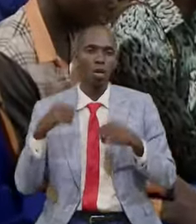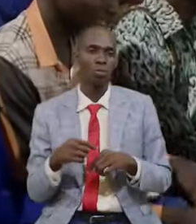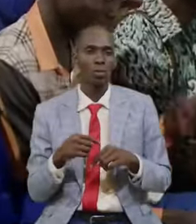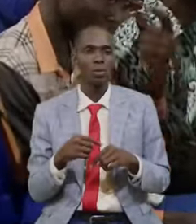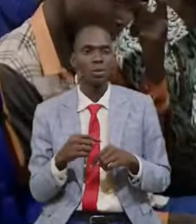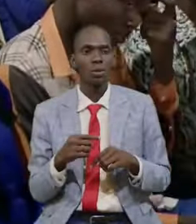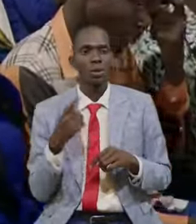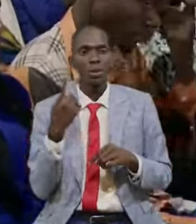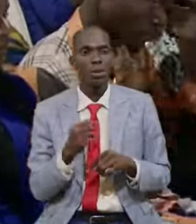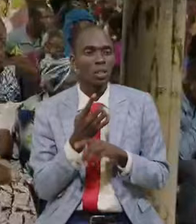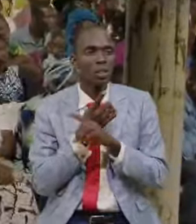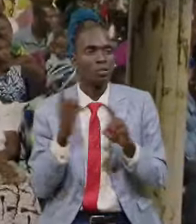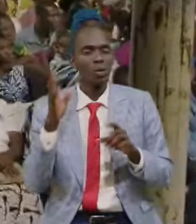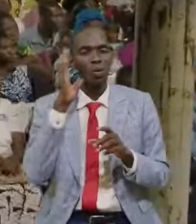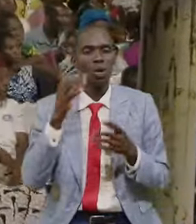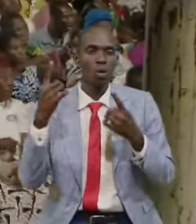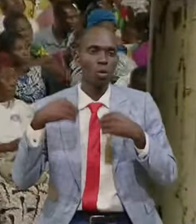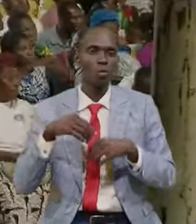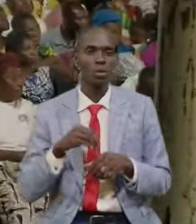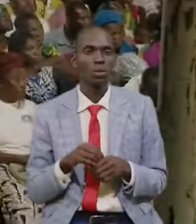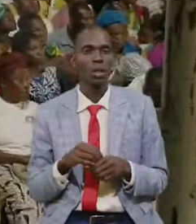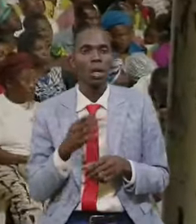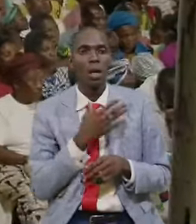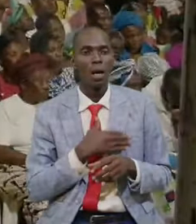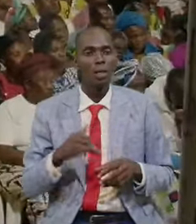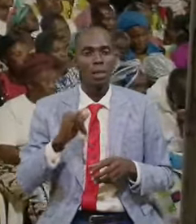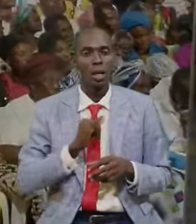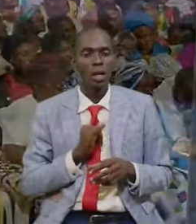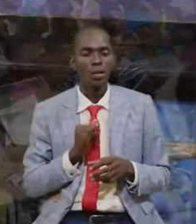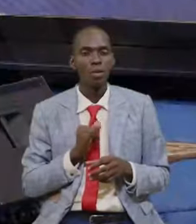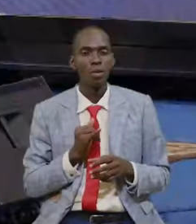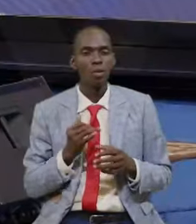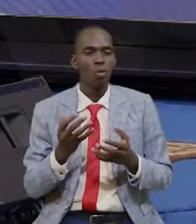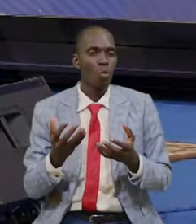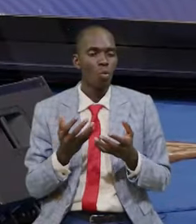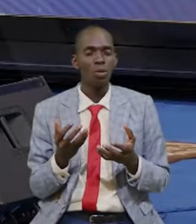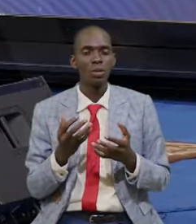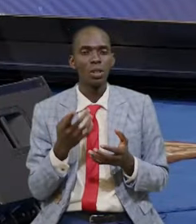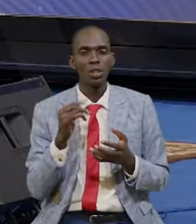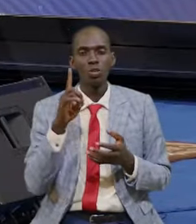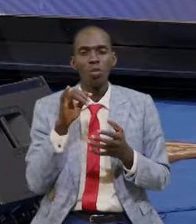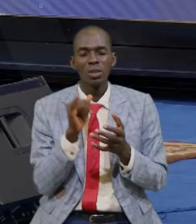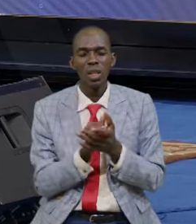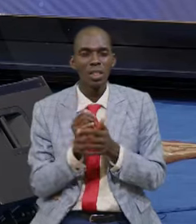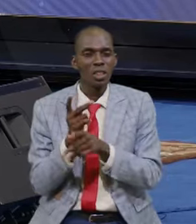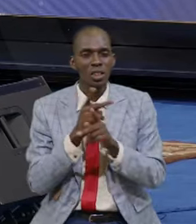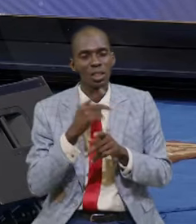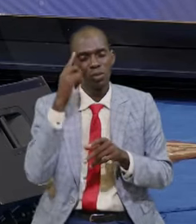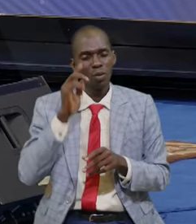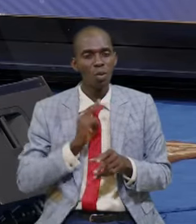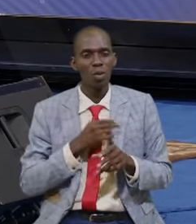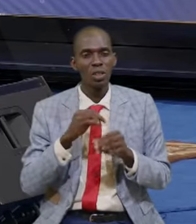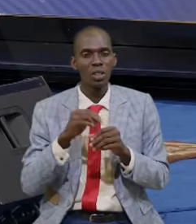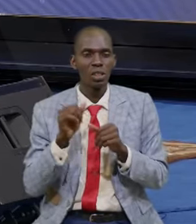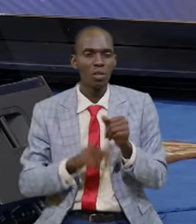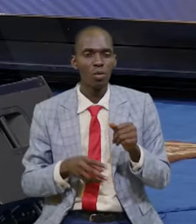The Deliverer will come in. And the one that cares for us in every way, every time,